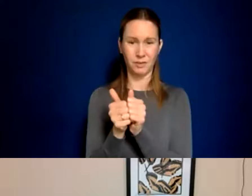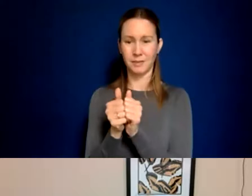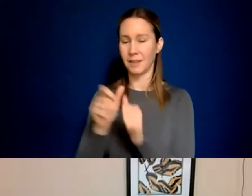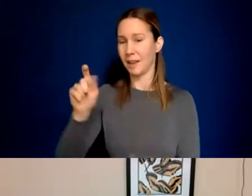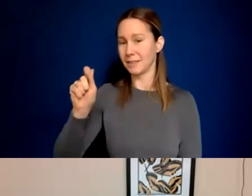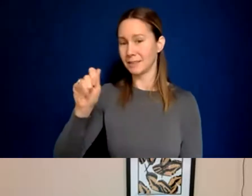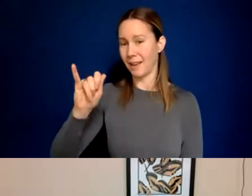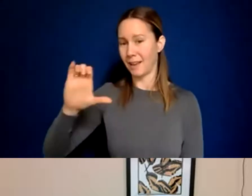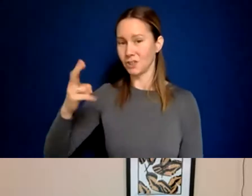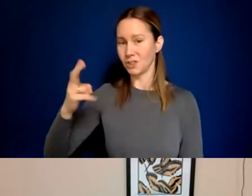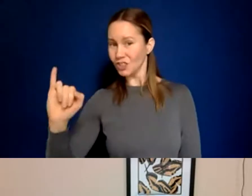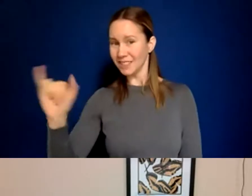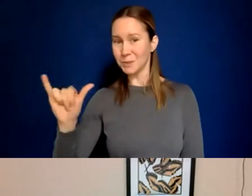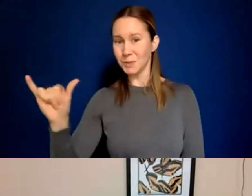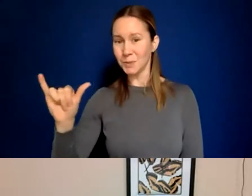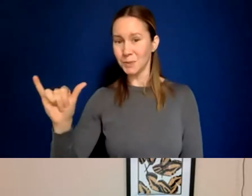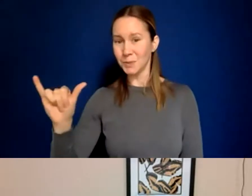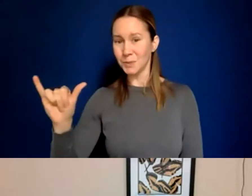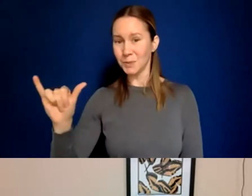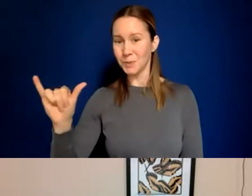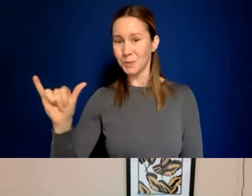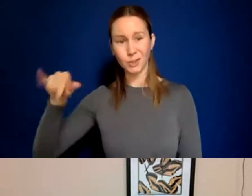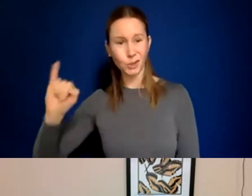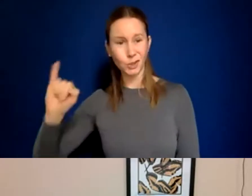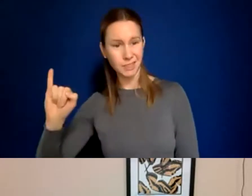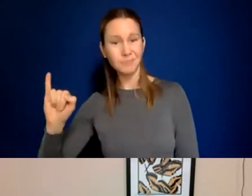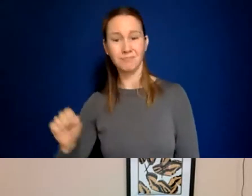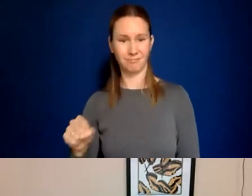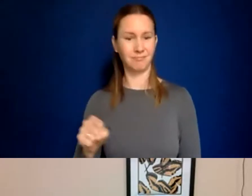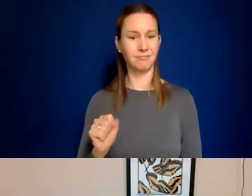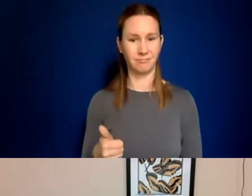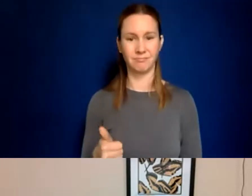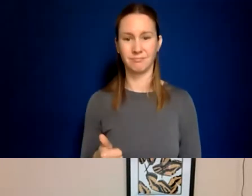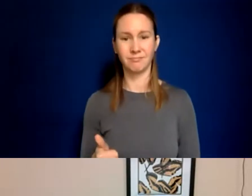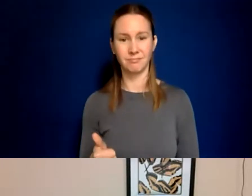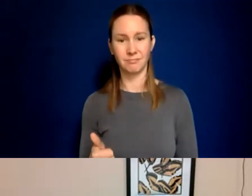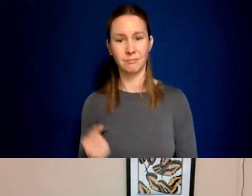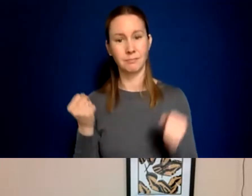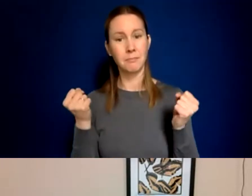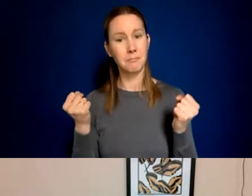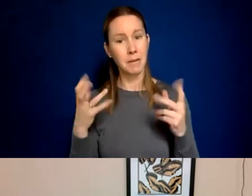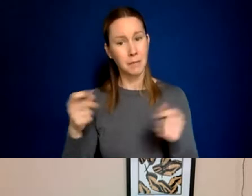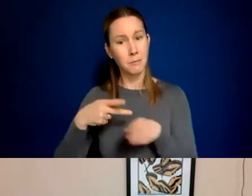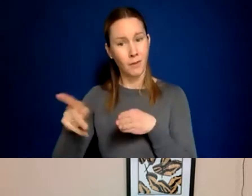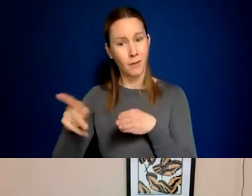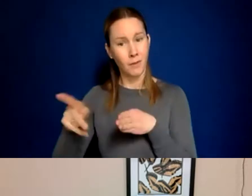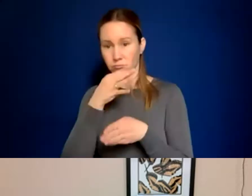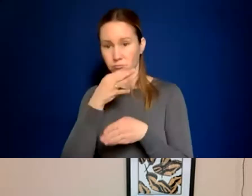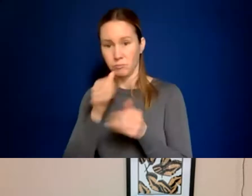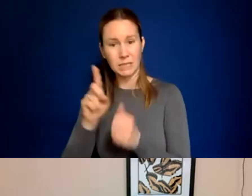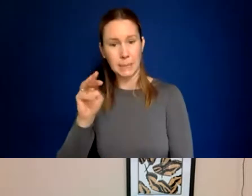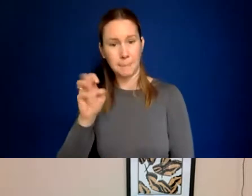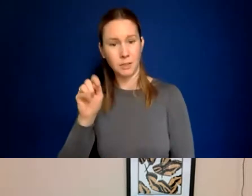Chi. Yeah, love it. And there are a lot of professionals that are good with dementia. Absolutely. There